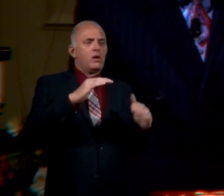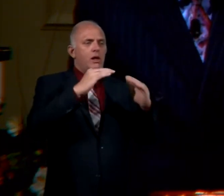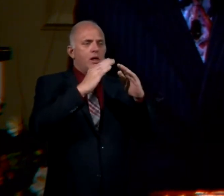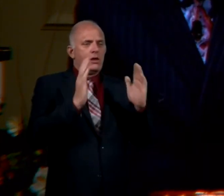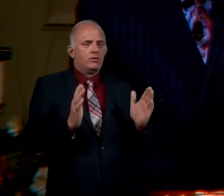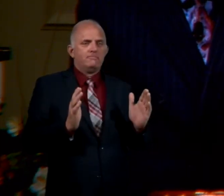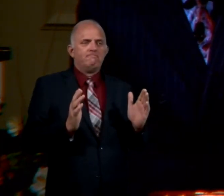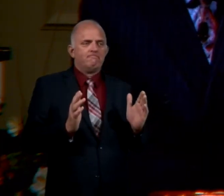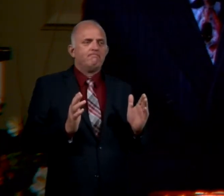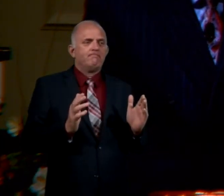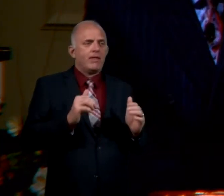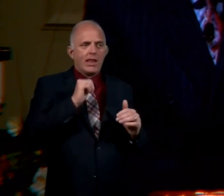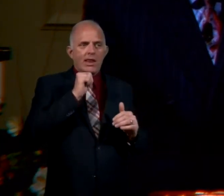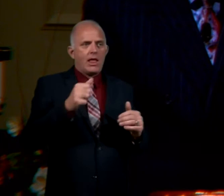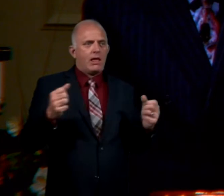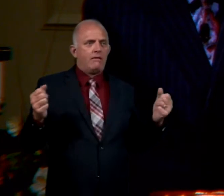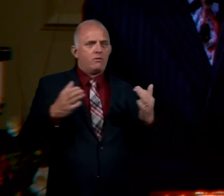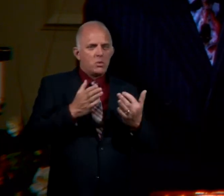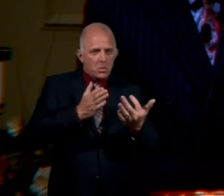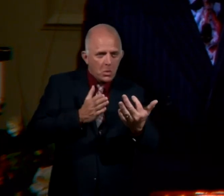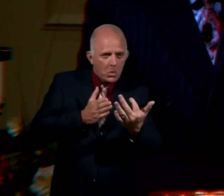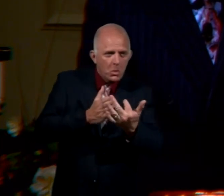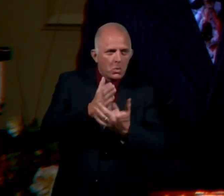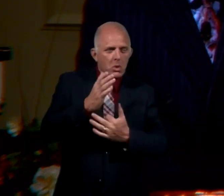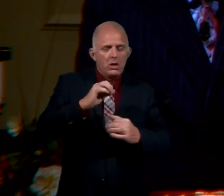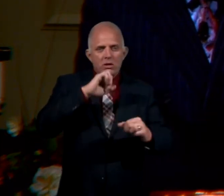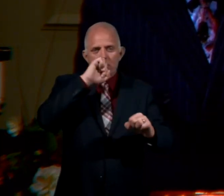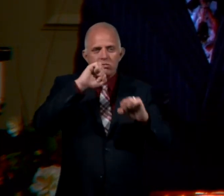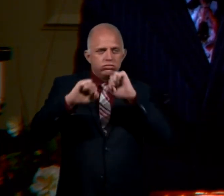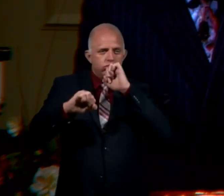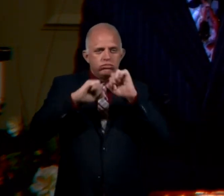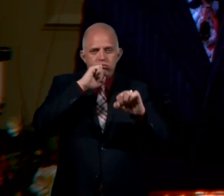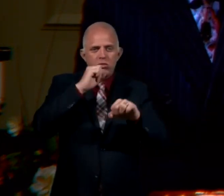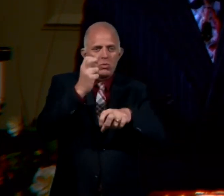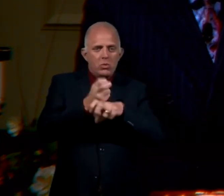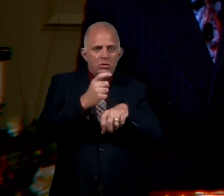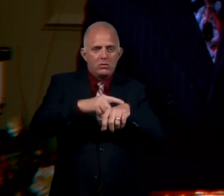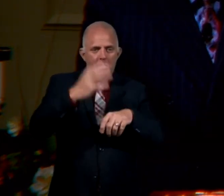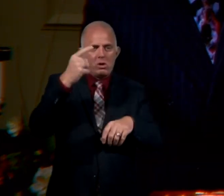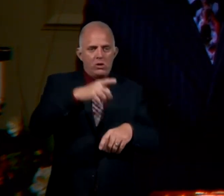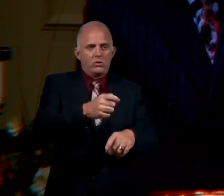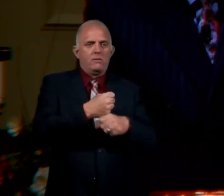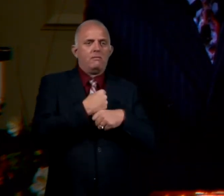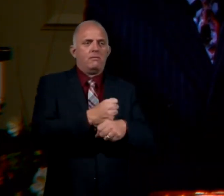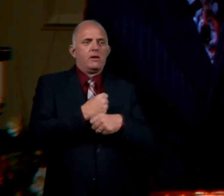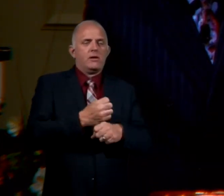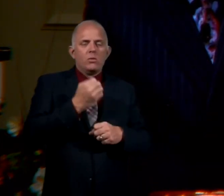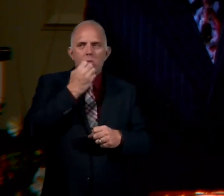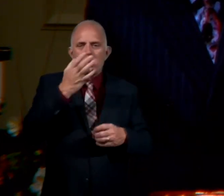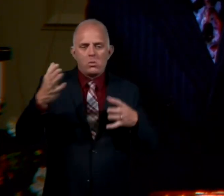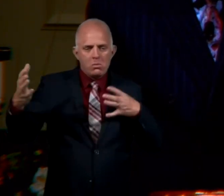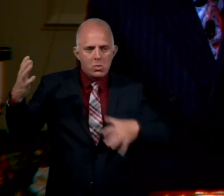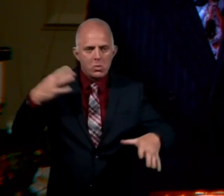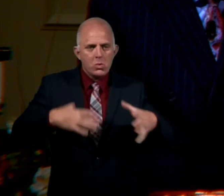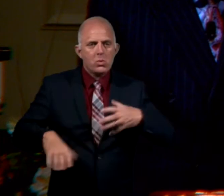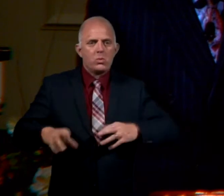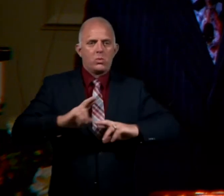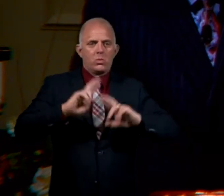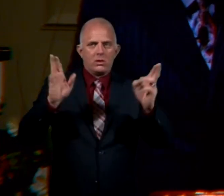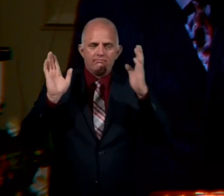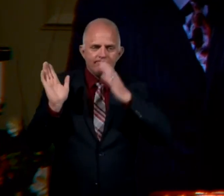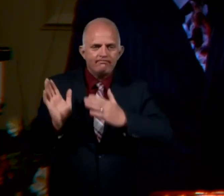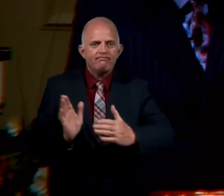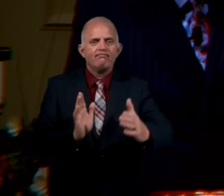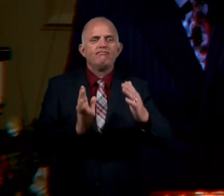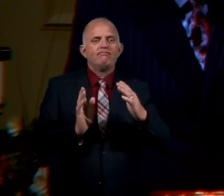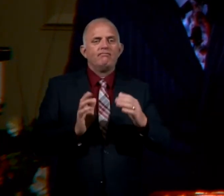She's not afraid for these difficult times because all her household are clothed in scarlet. She's made provision and preparation. She maketh herself